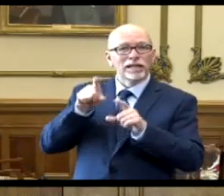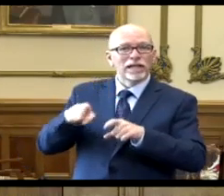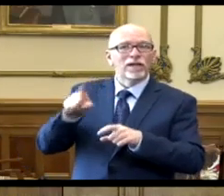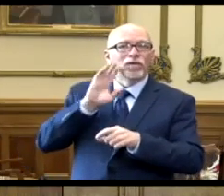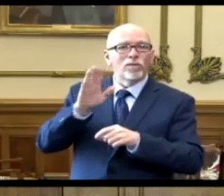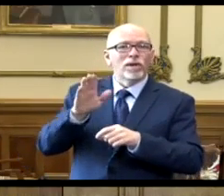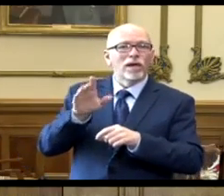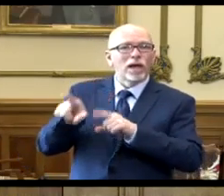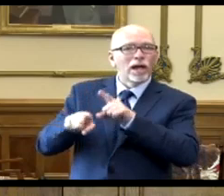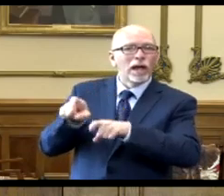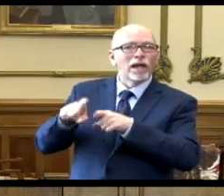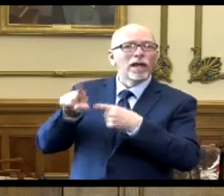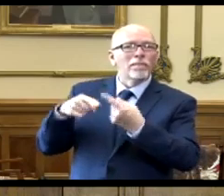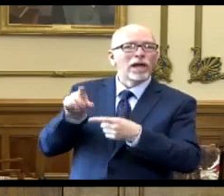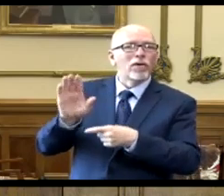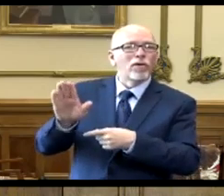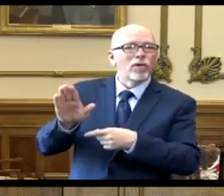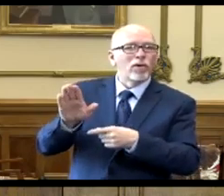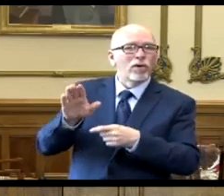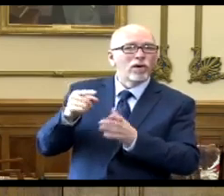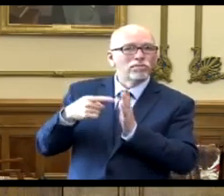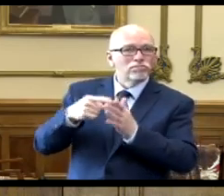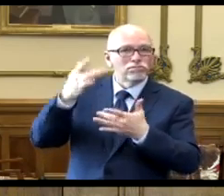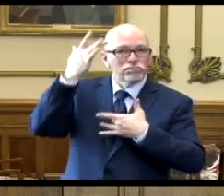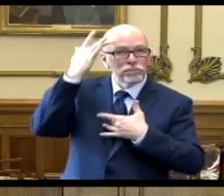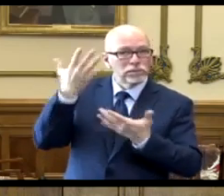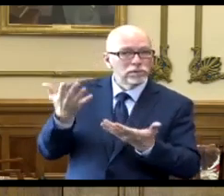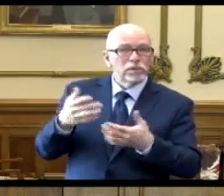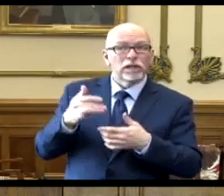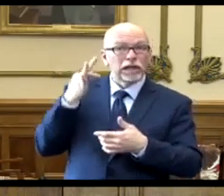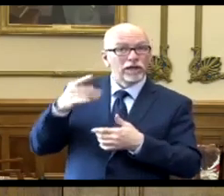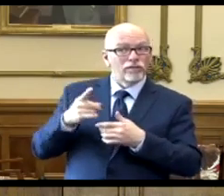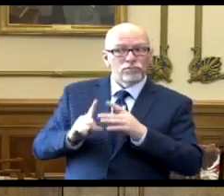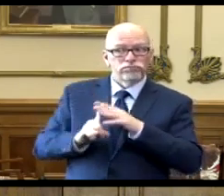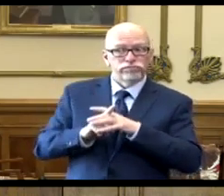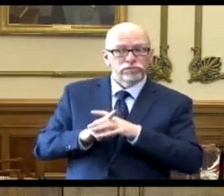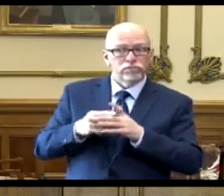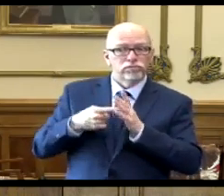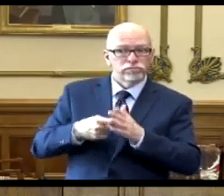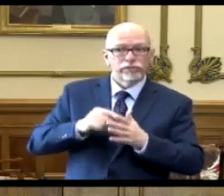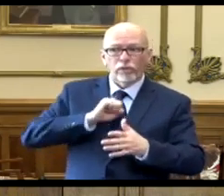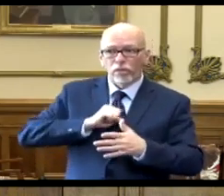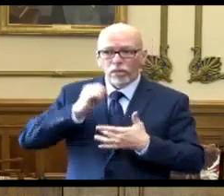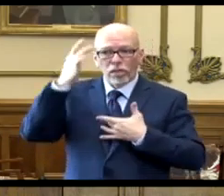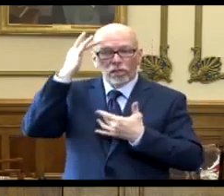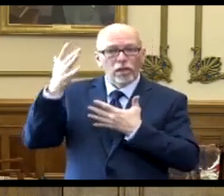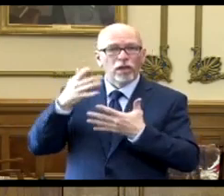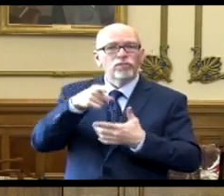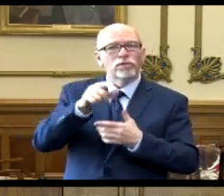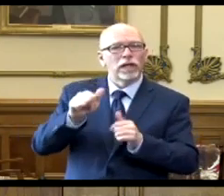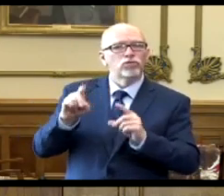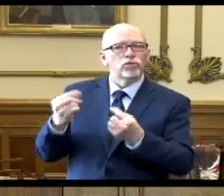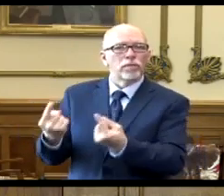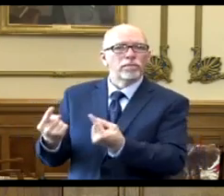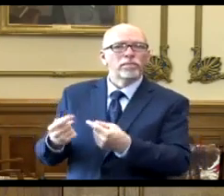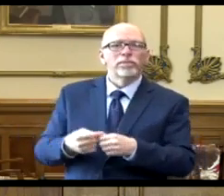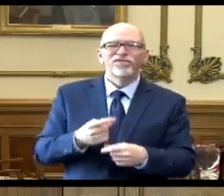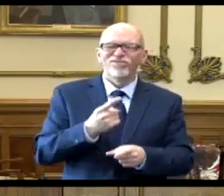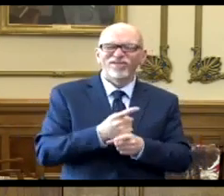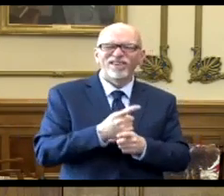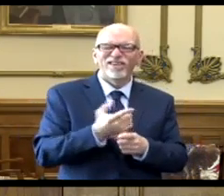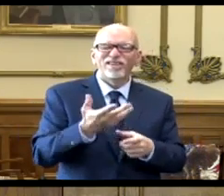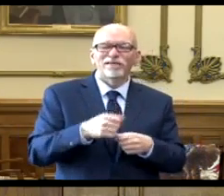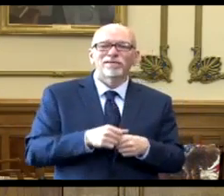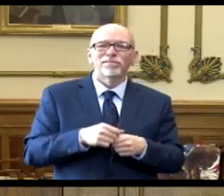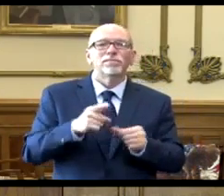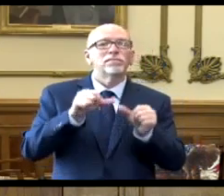query them about their symptoms. And if they should develop symptoms, then that allows you to act on that too. Absolutely. You know,